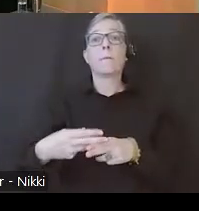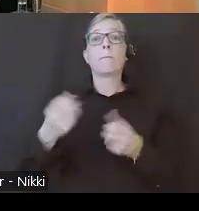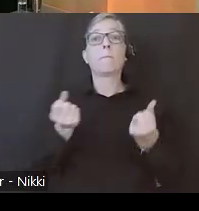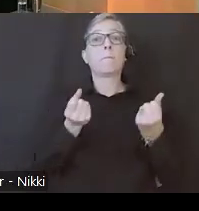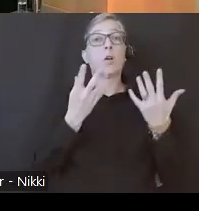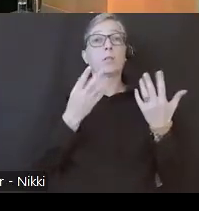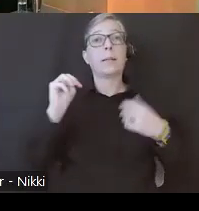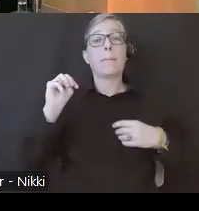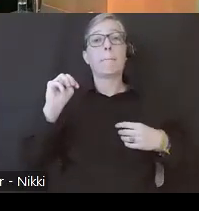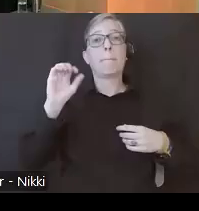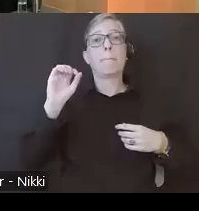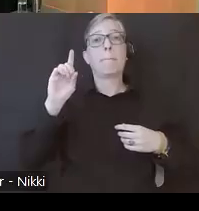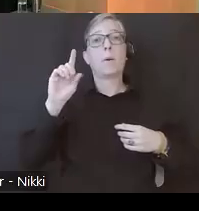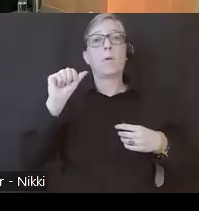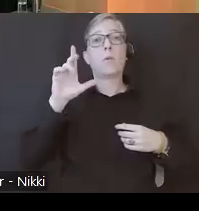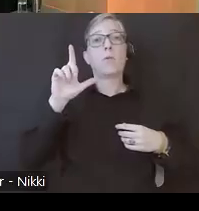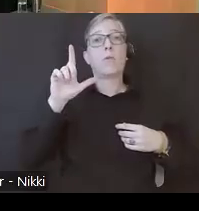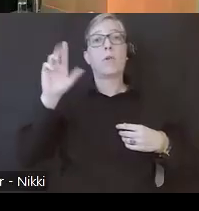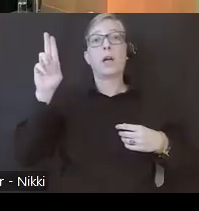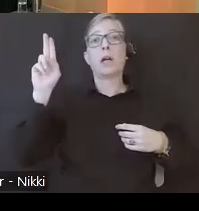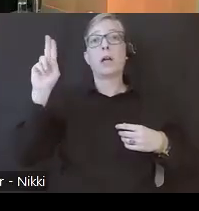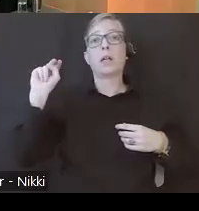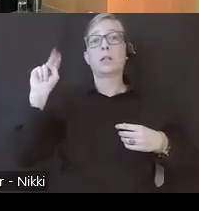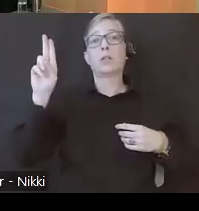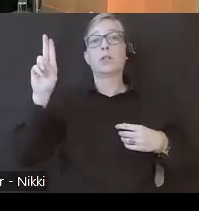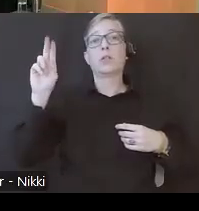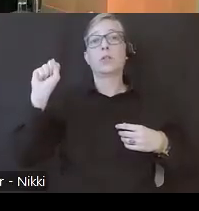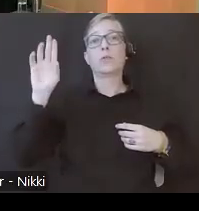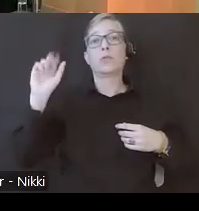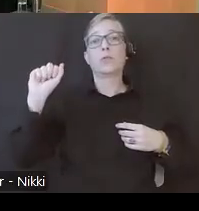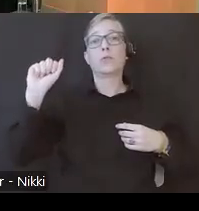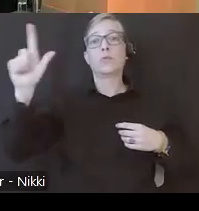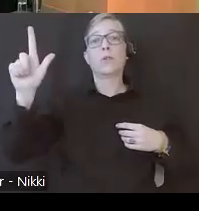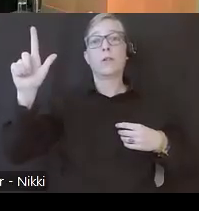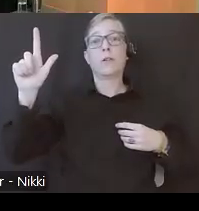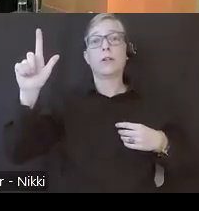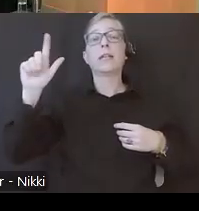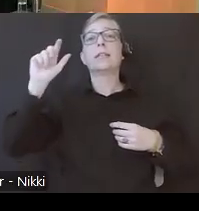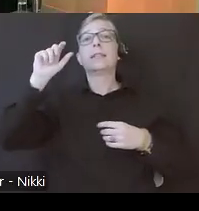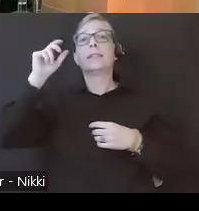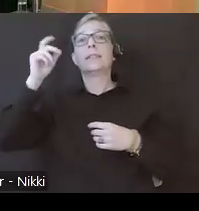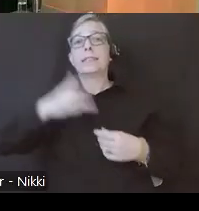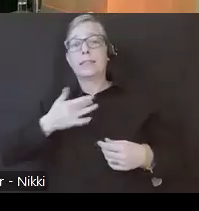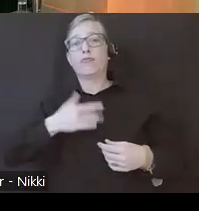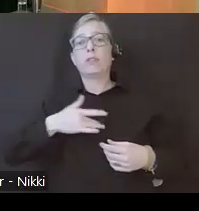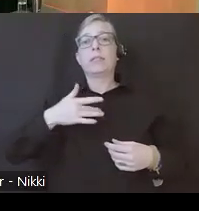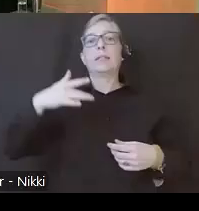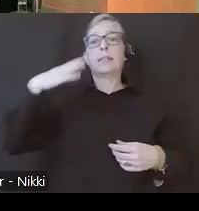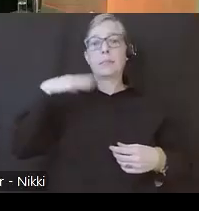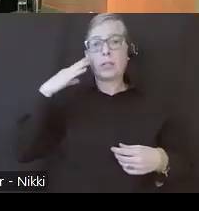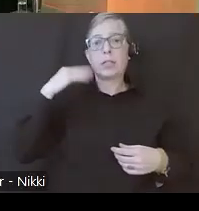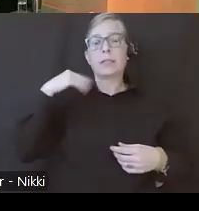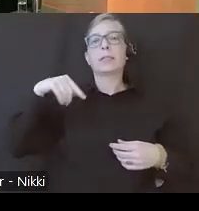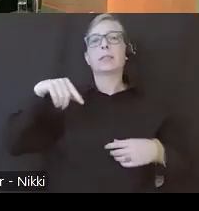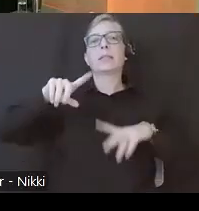Multimodal Unusual Sensory Experiences Questionnaire, or MUSAC. It assesses hallucinatory experiences in a variety, pretty much